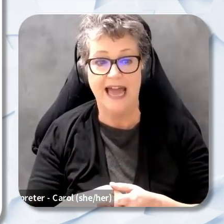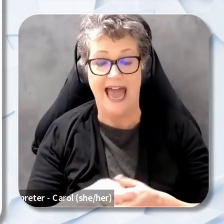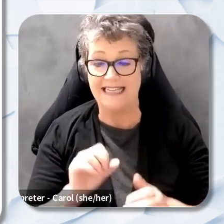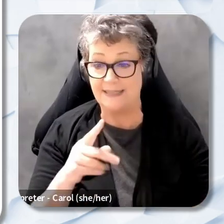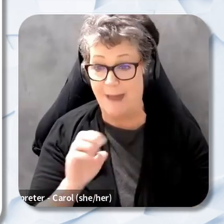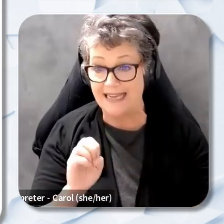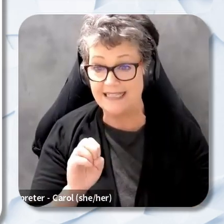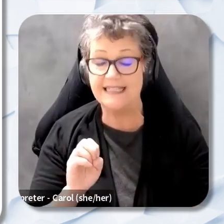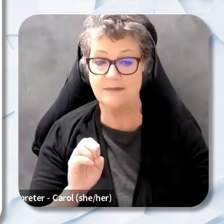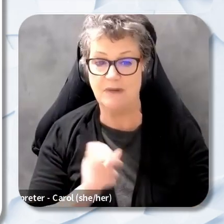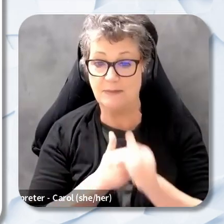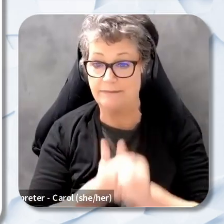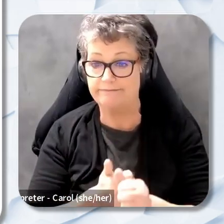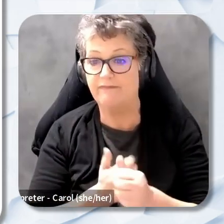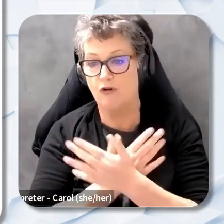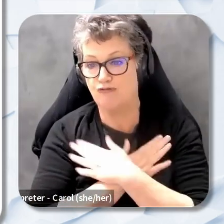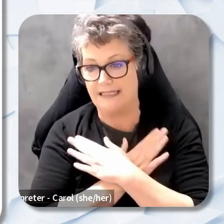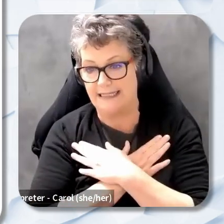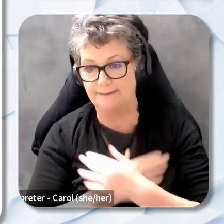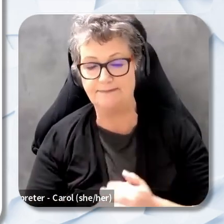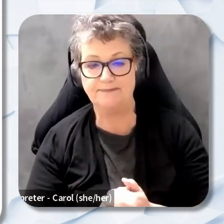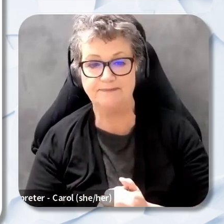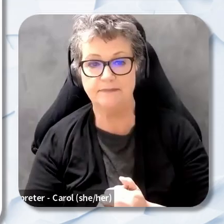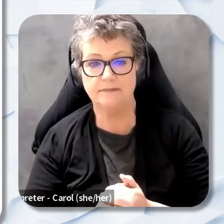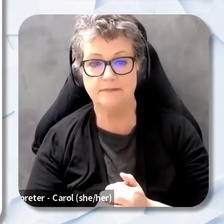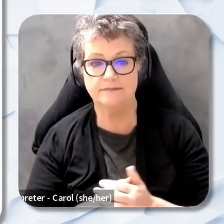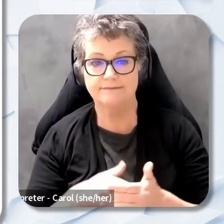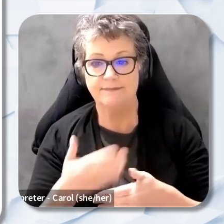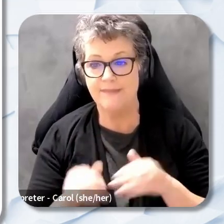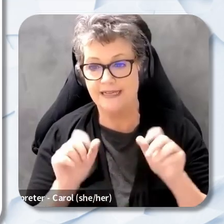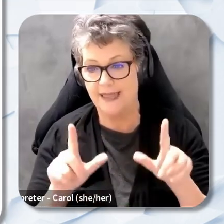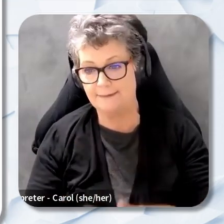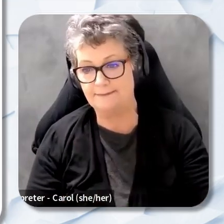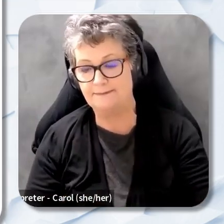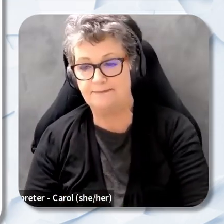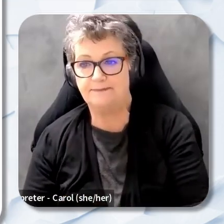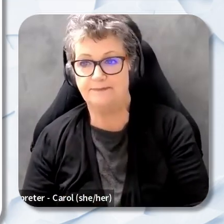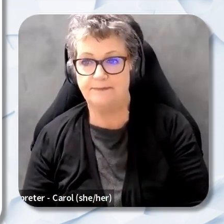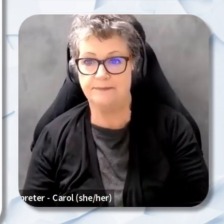must be conducive to resting. Next slide, please.